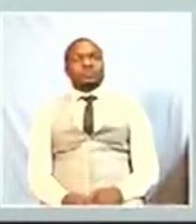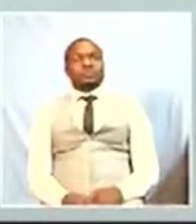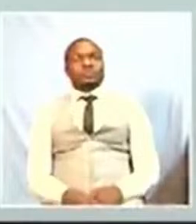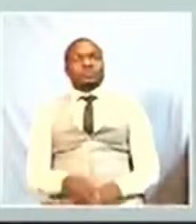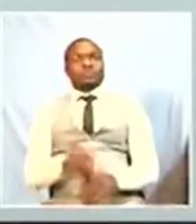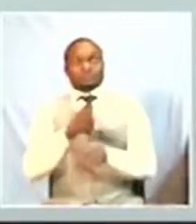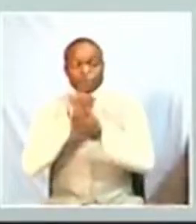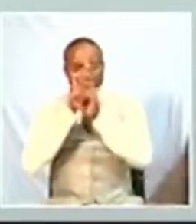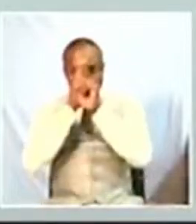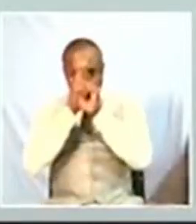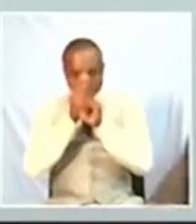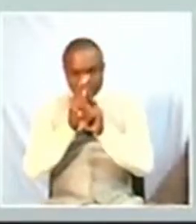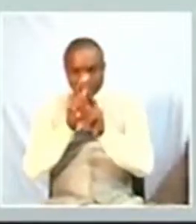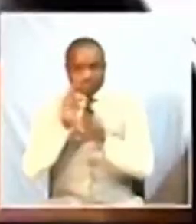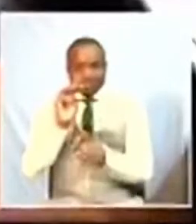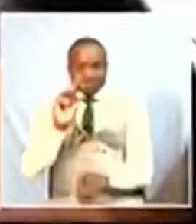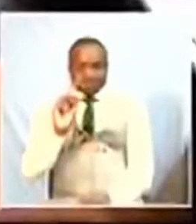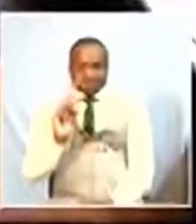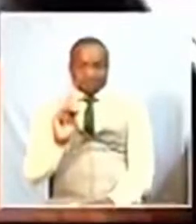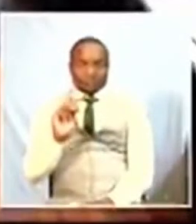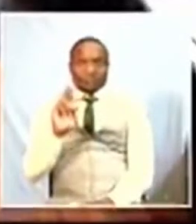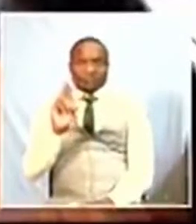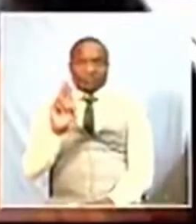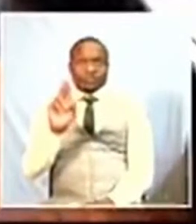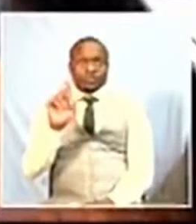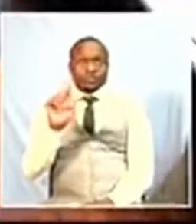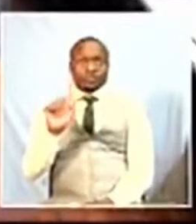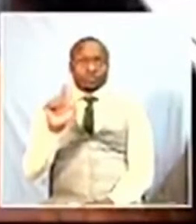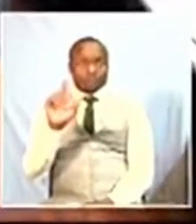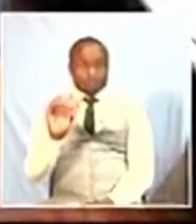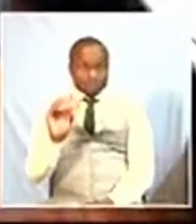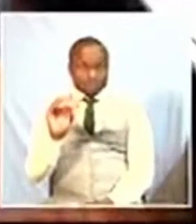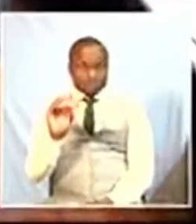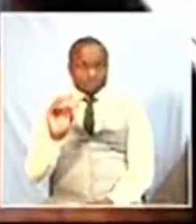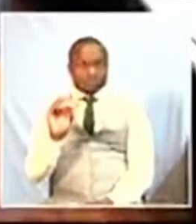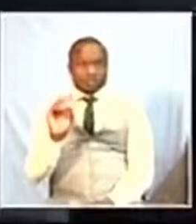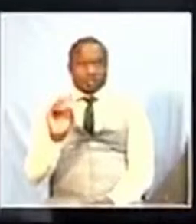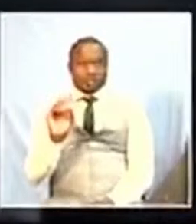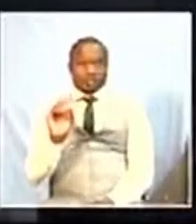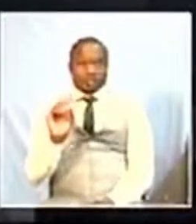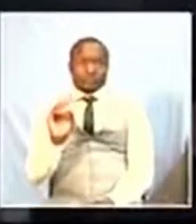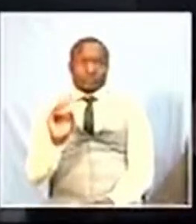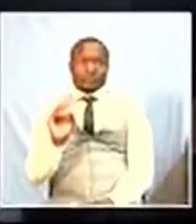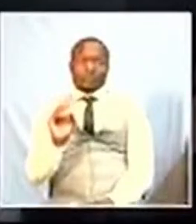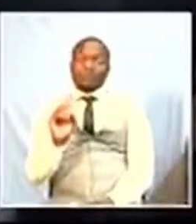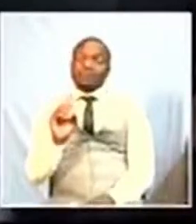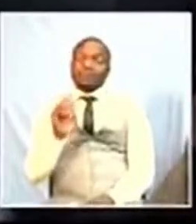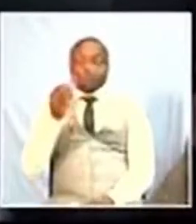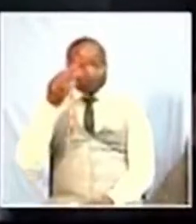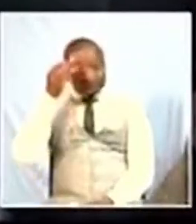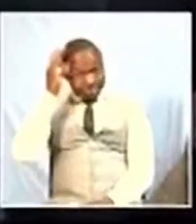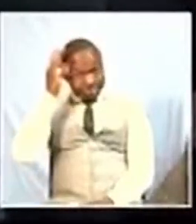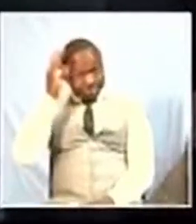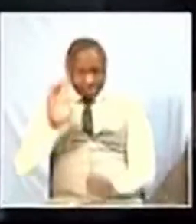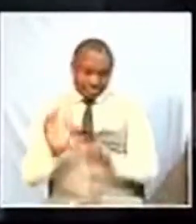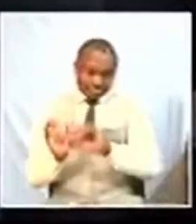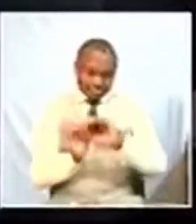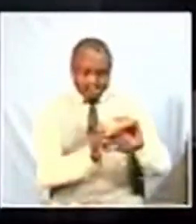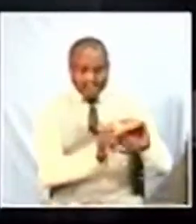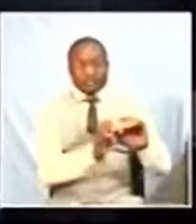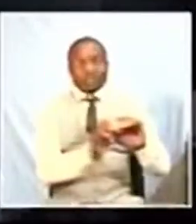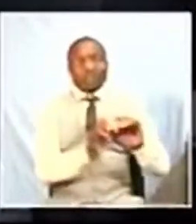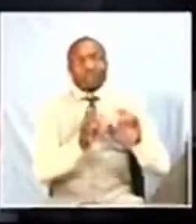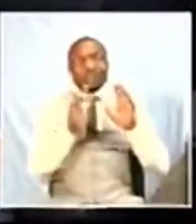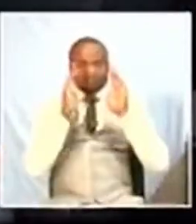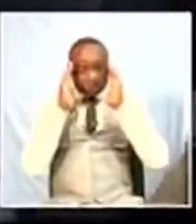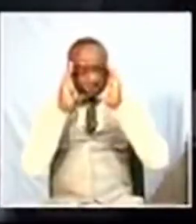Honorable Mutero. Chair, for progress' sake, let's just take note and move to another question, because